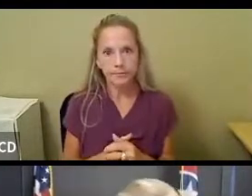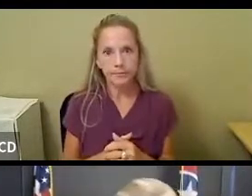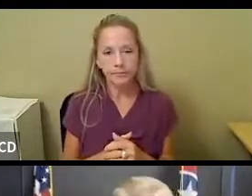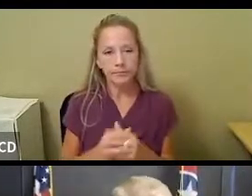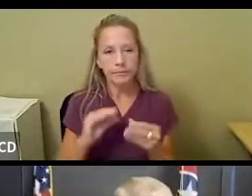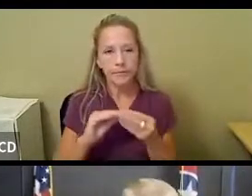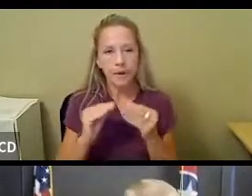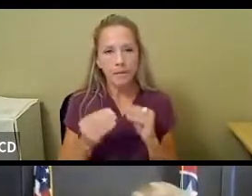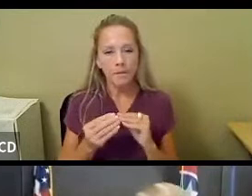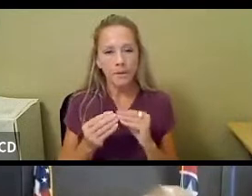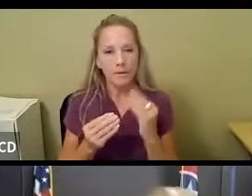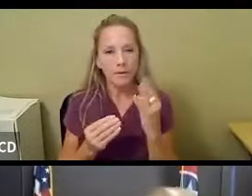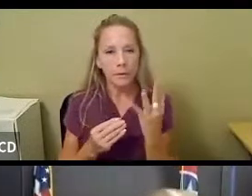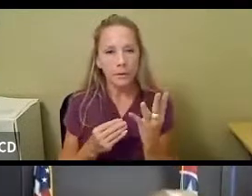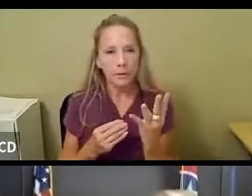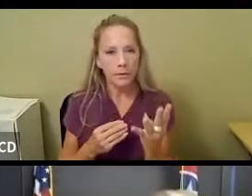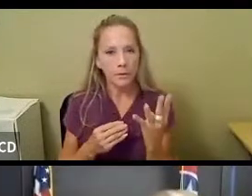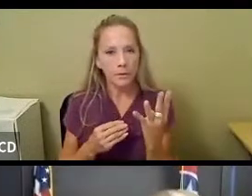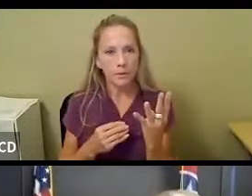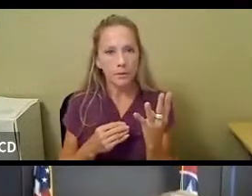number 4,